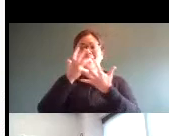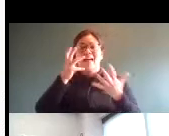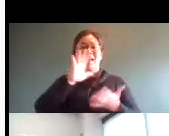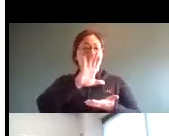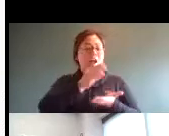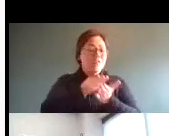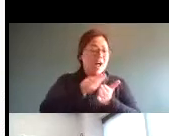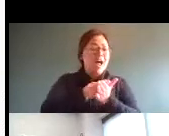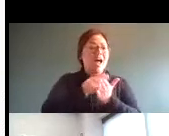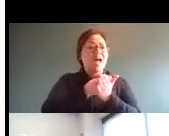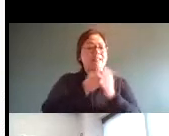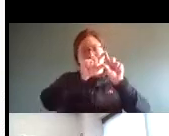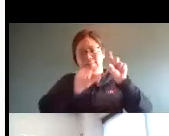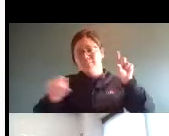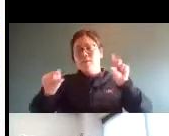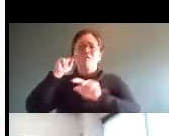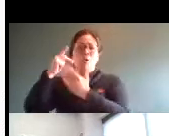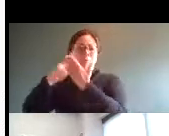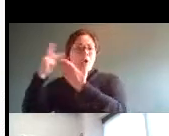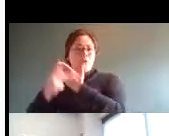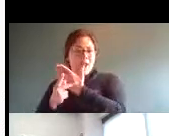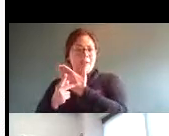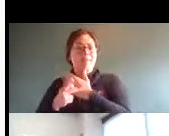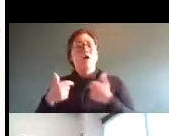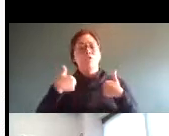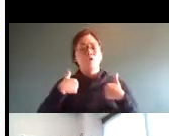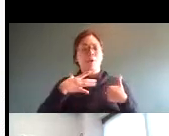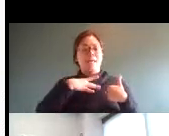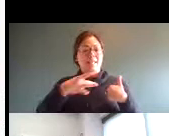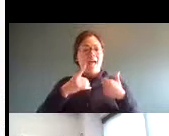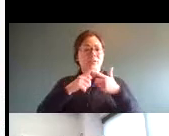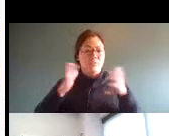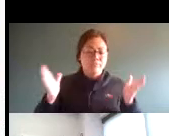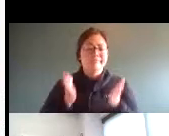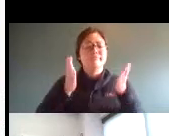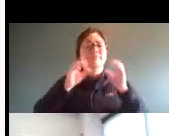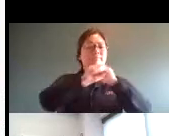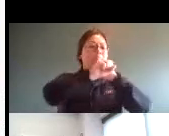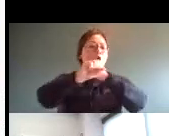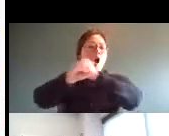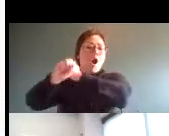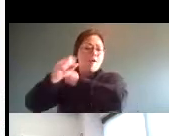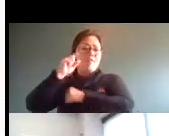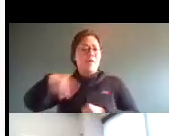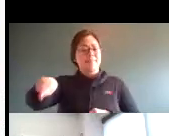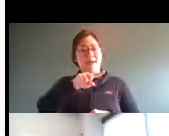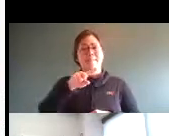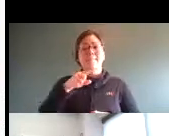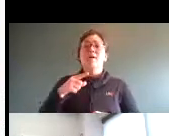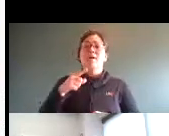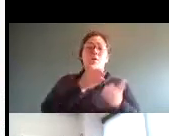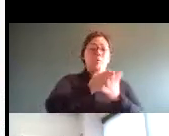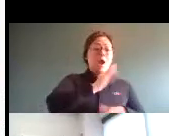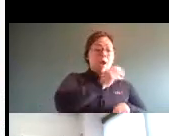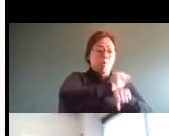their funding towards the programs. So we like to promote and share that information, as I said, one with our workforce, but also through